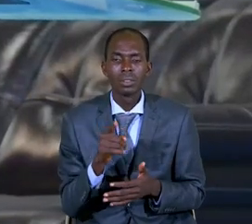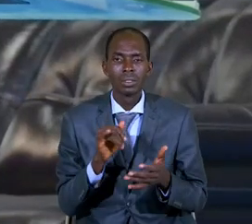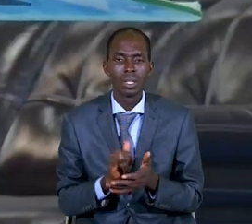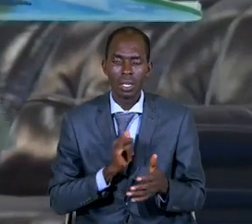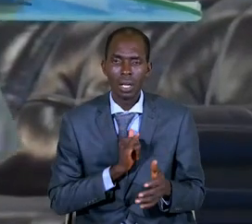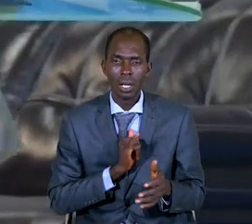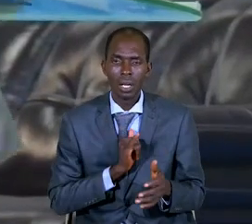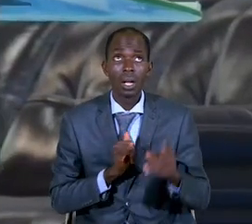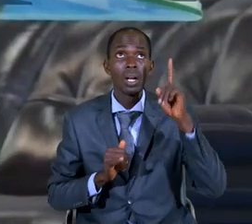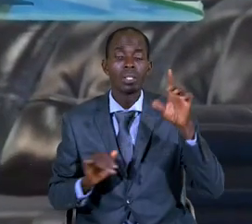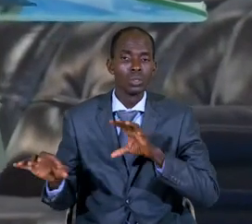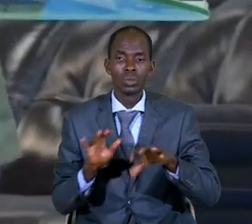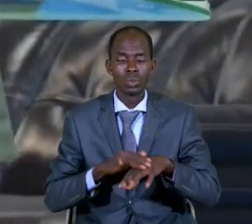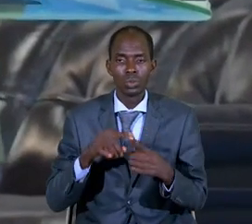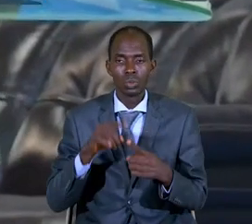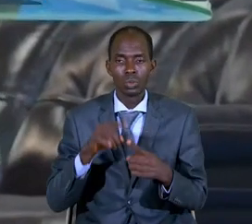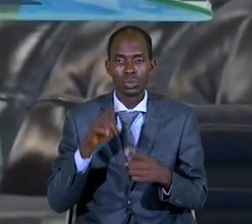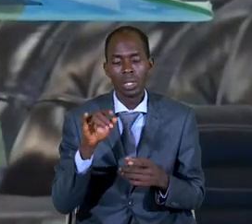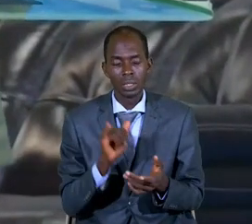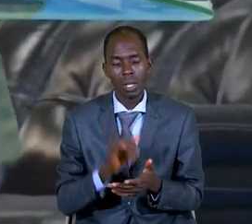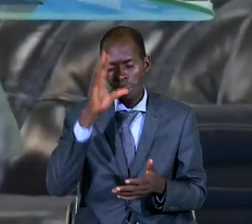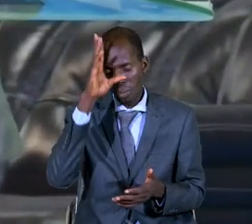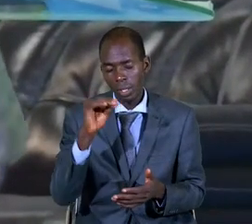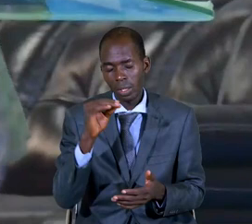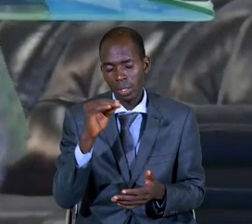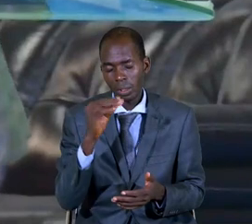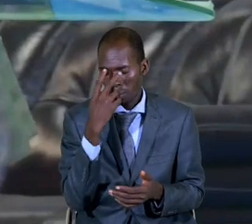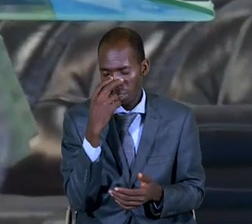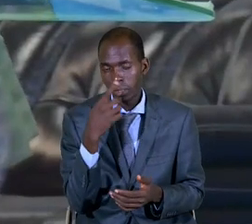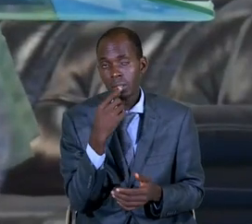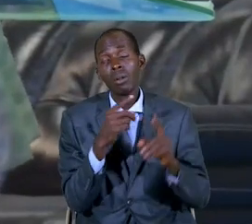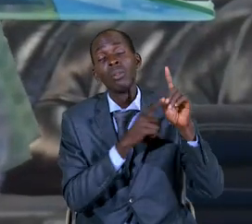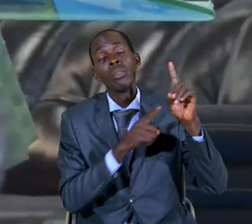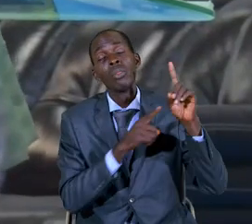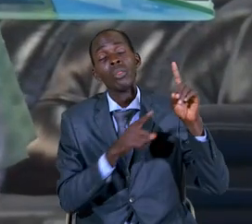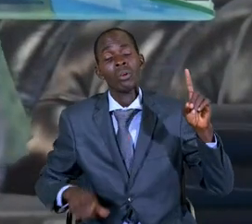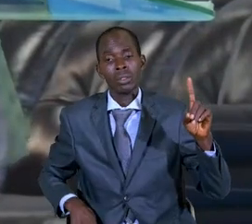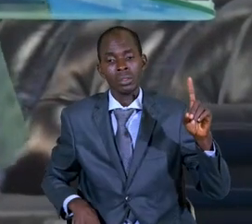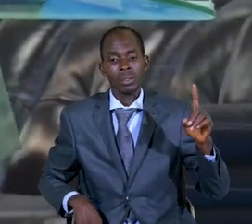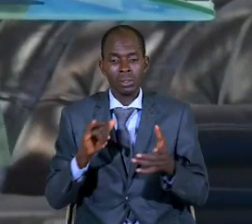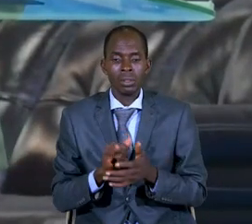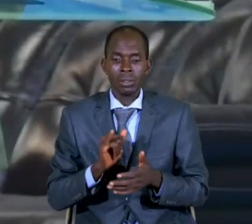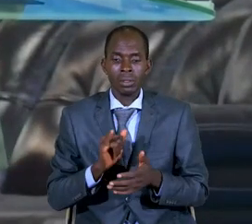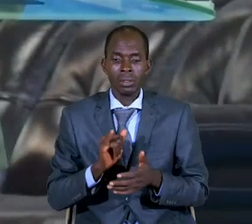thee? And the blind man said unto him, Lord,